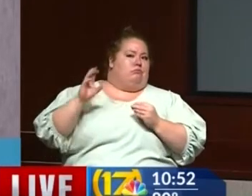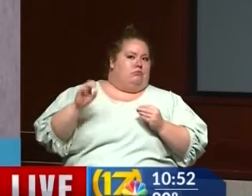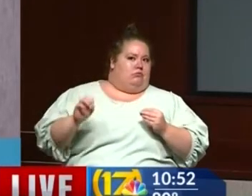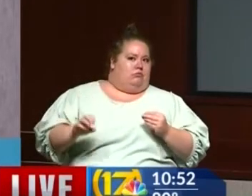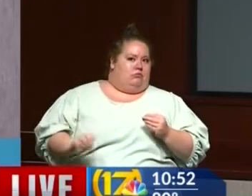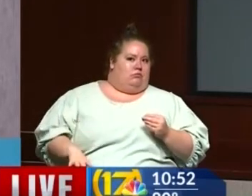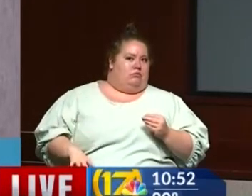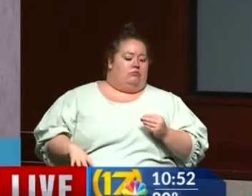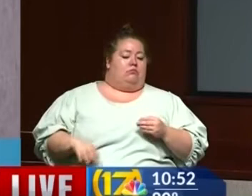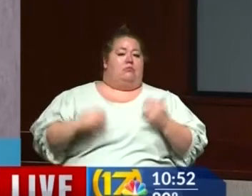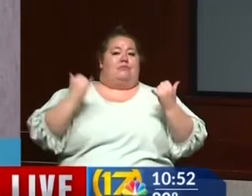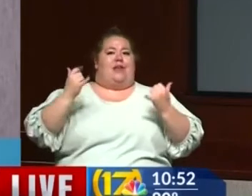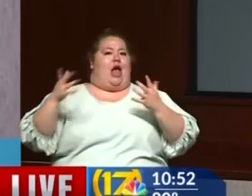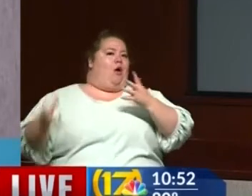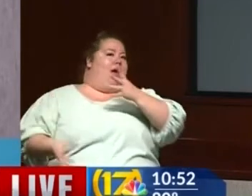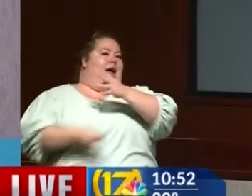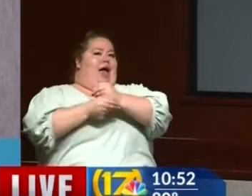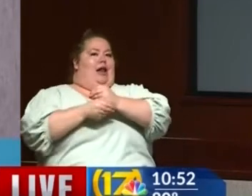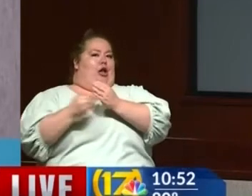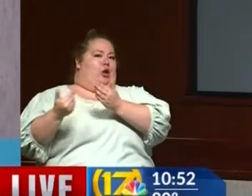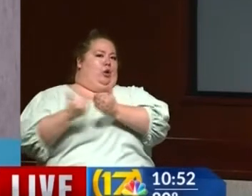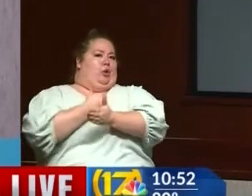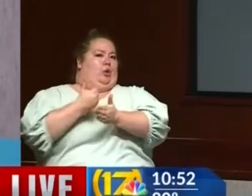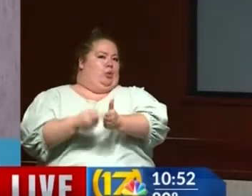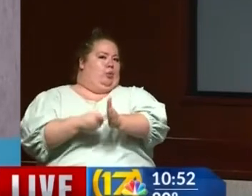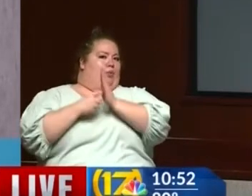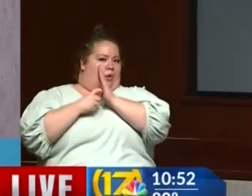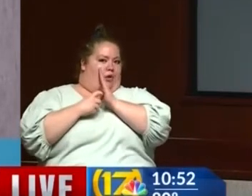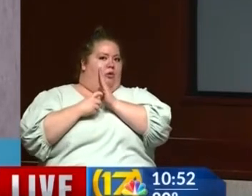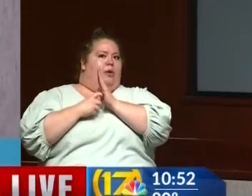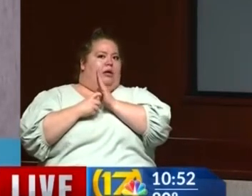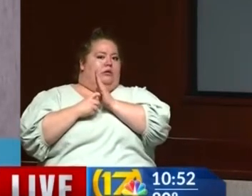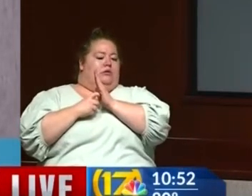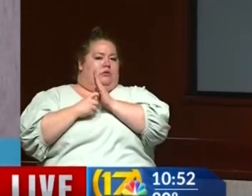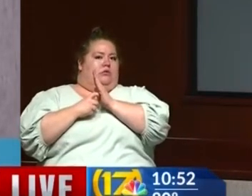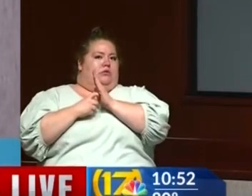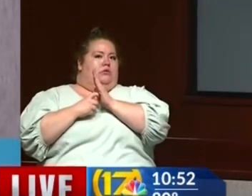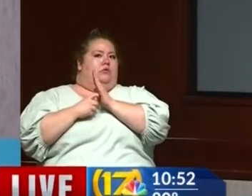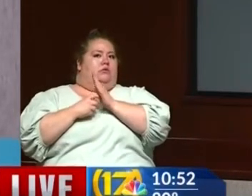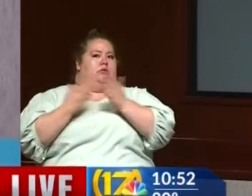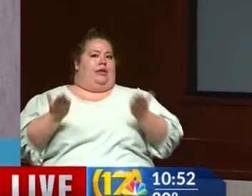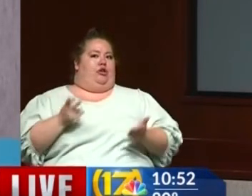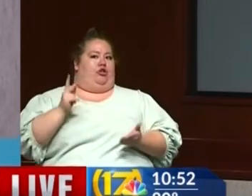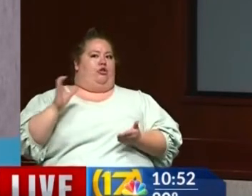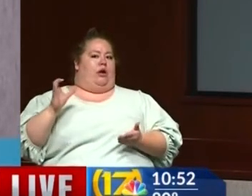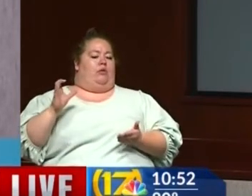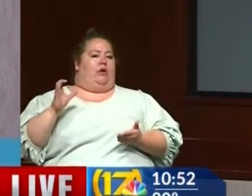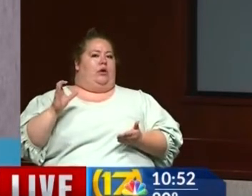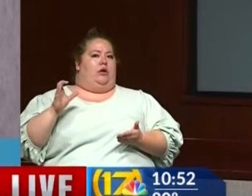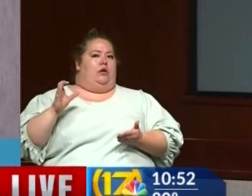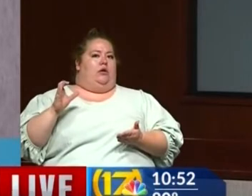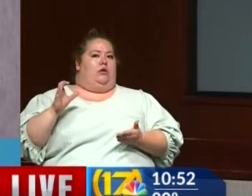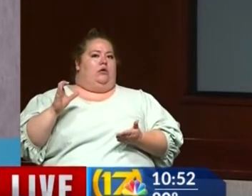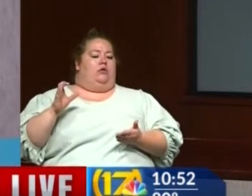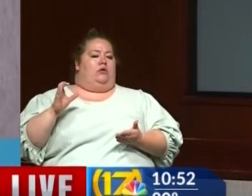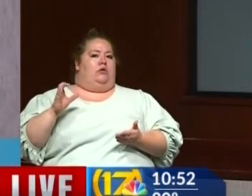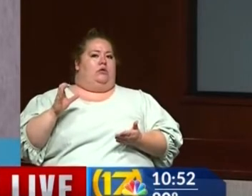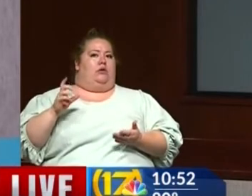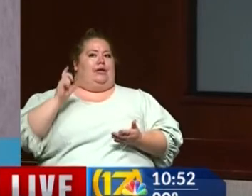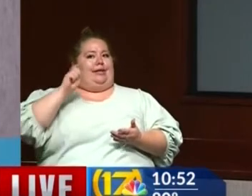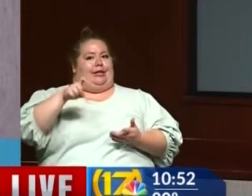a requirement for our county to test at the